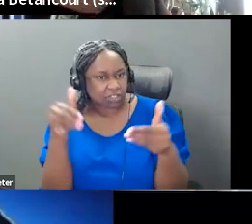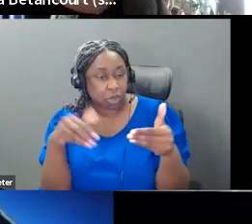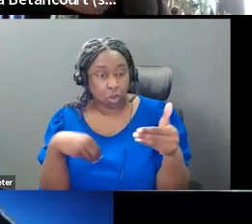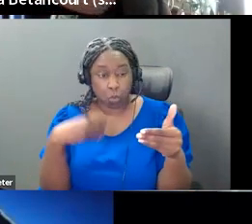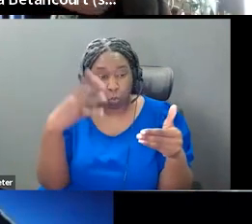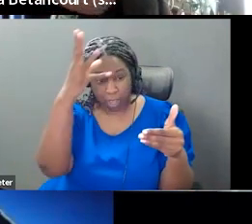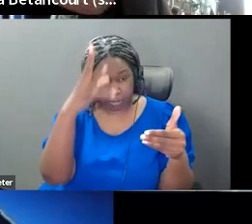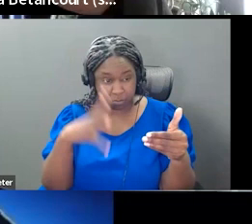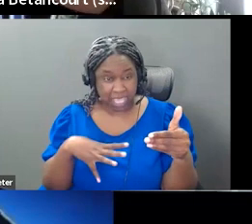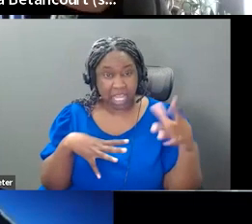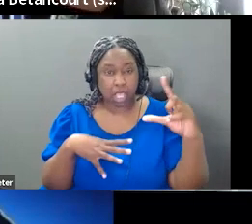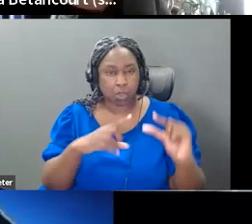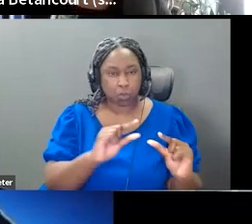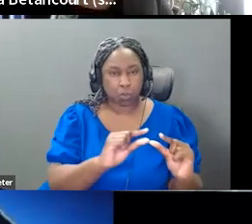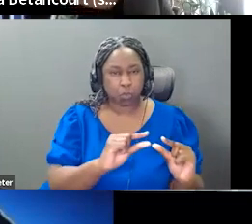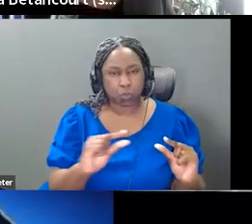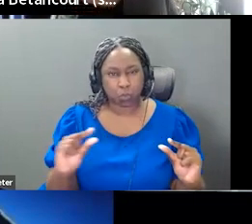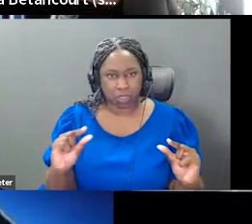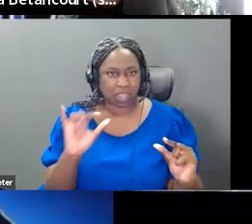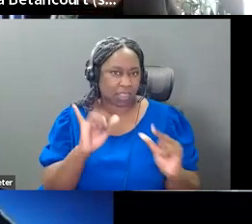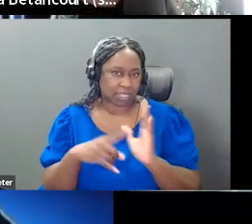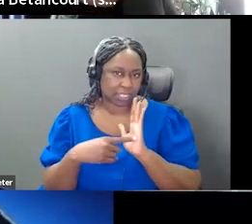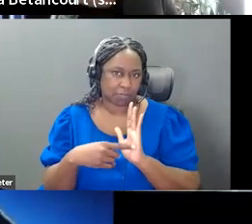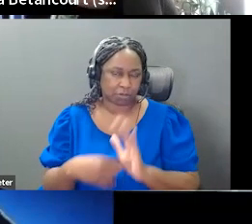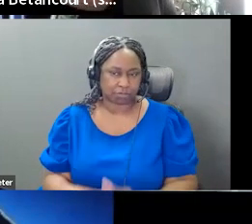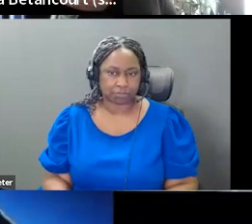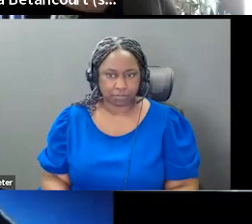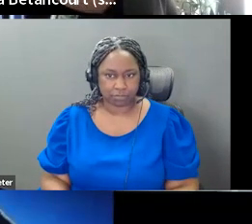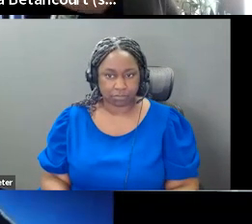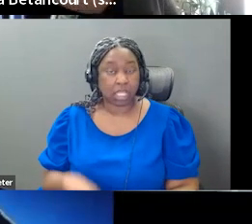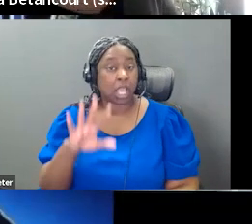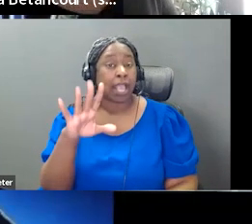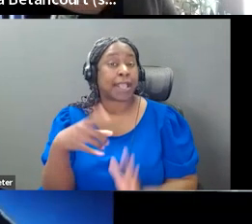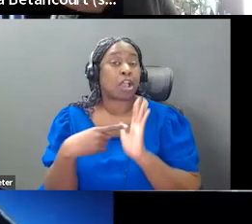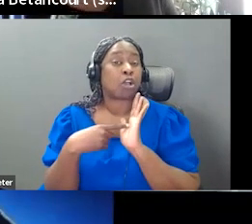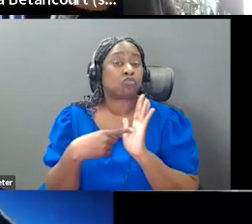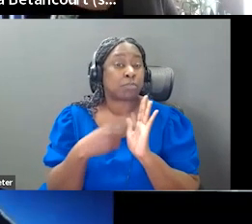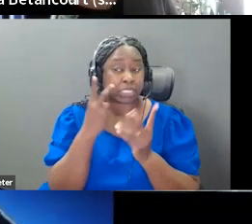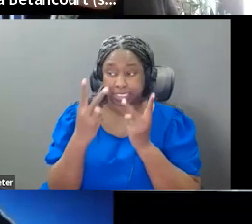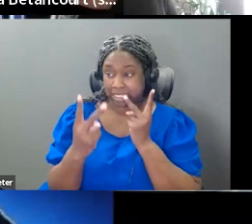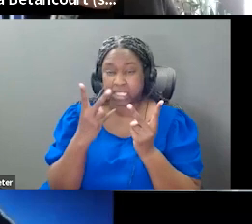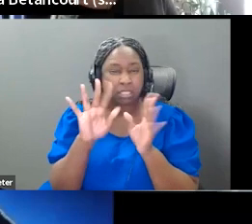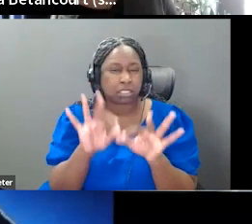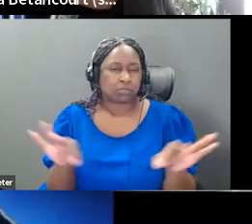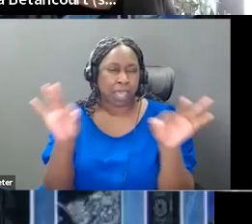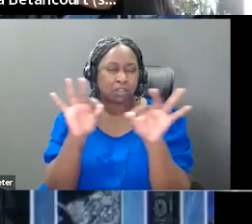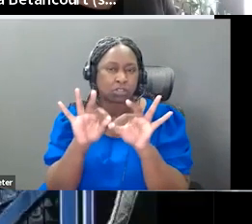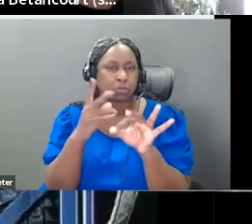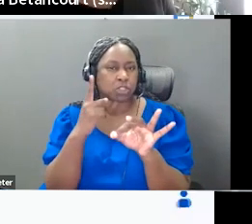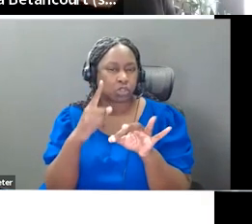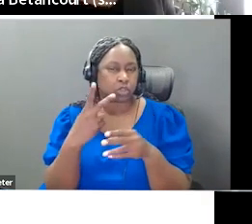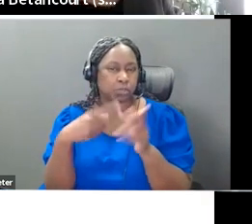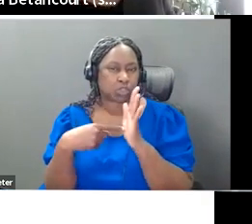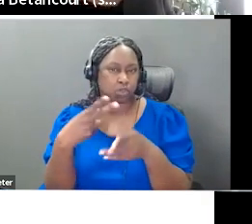get much smaller in this example. And the representation here really, really matters. I'm going to show you a really short